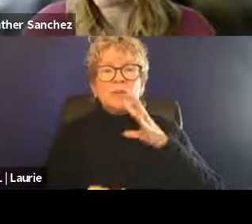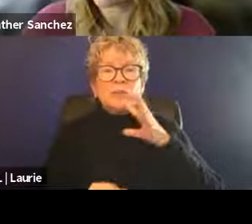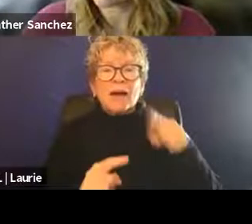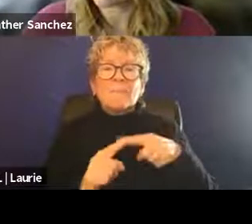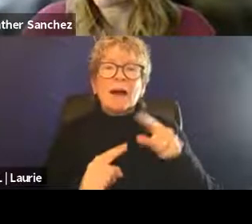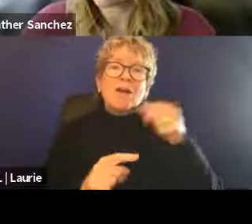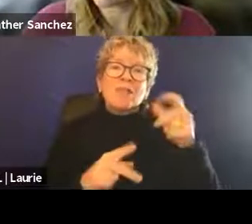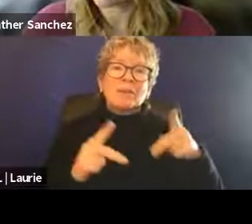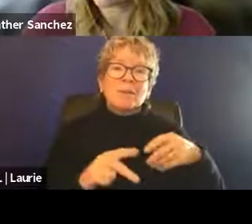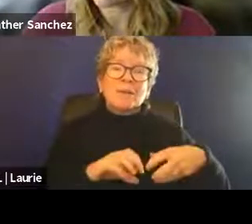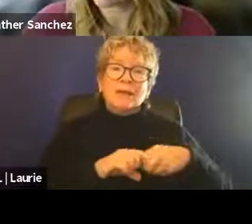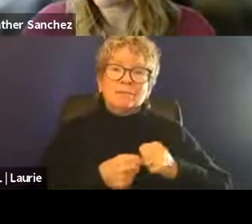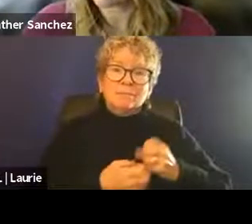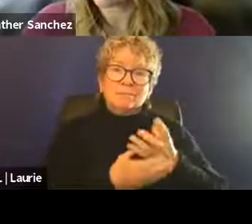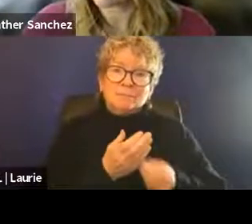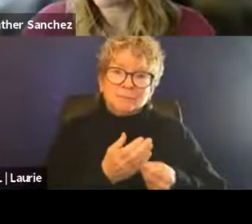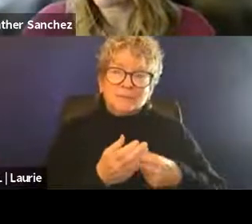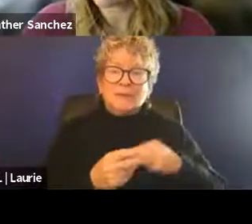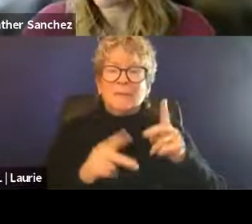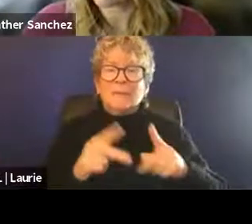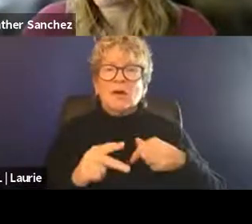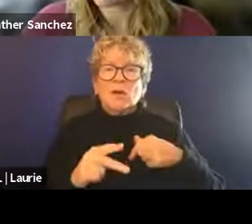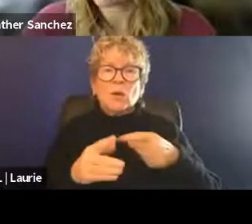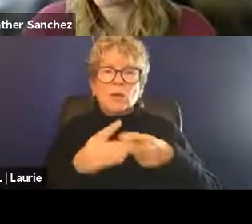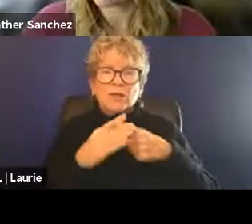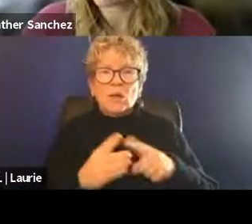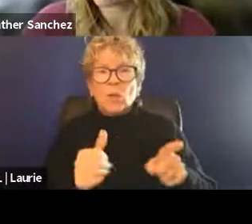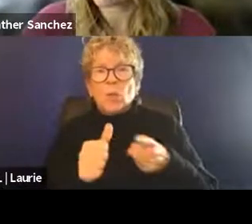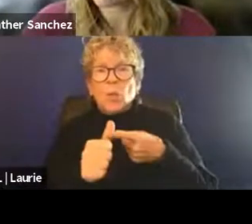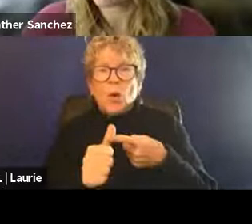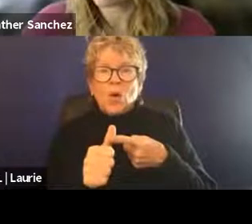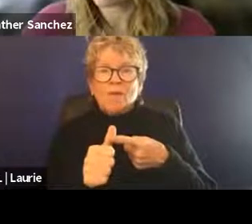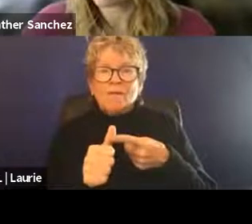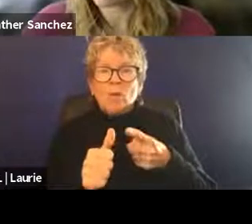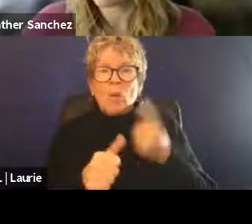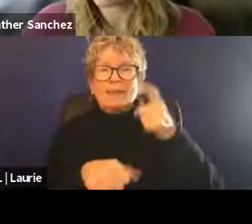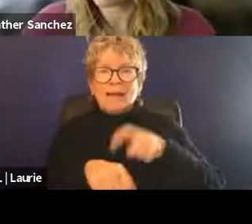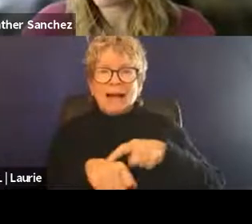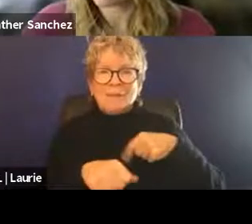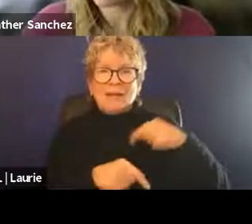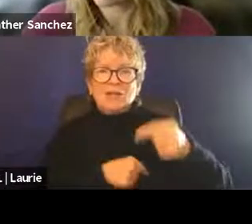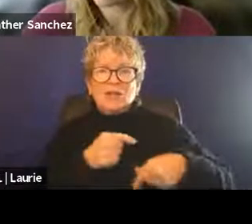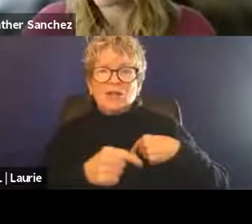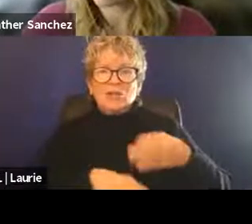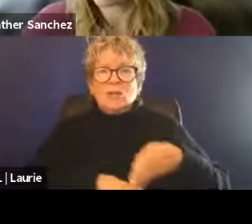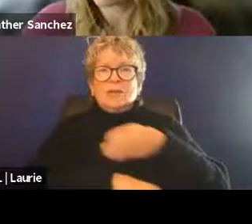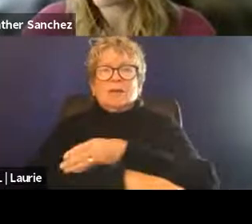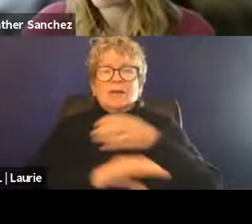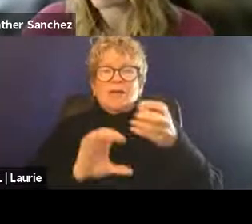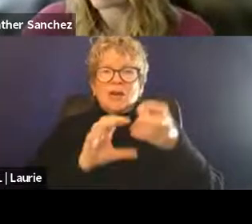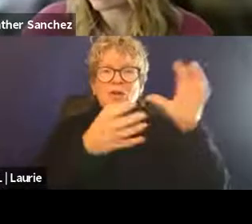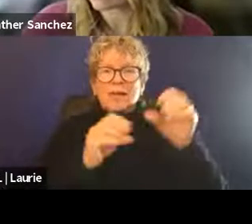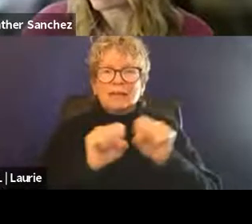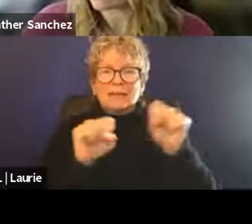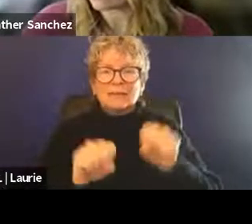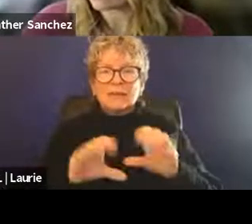on this, what I consider a once in a generational opportunity to enhance the crisis system, that we do so with the intention